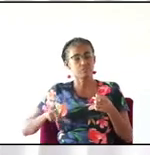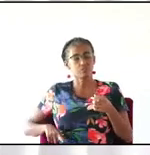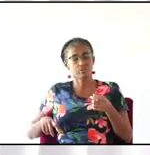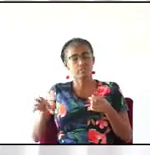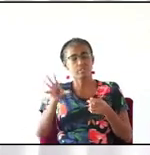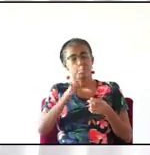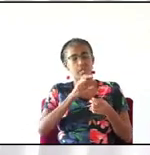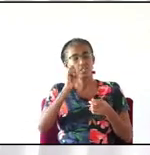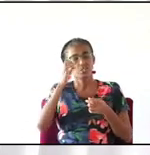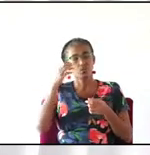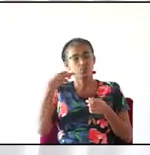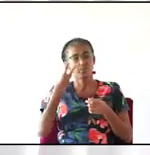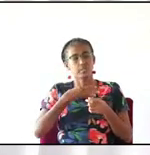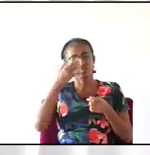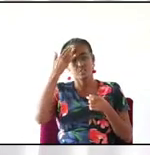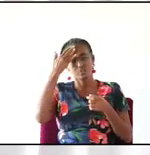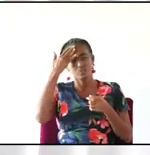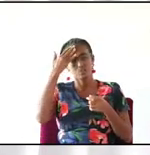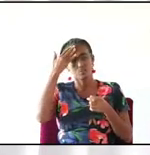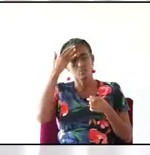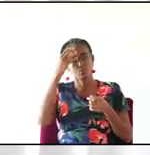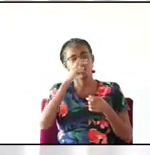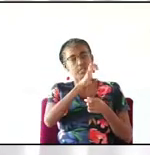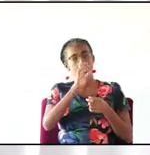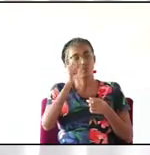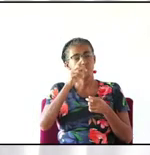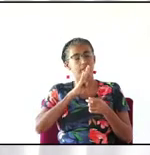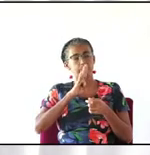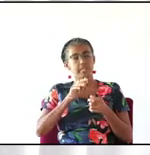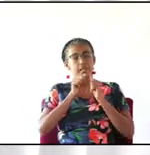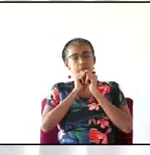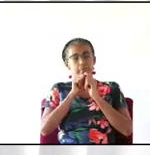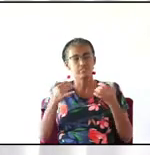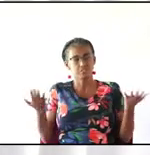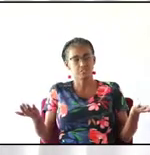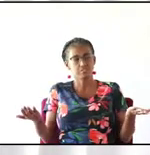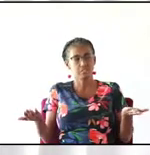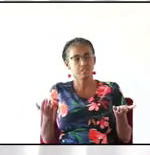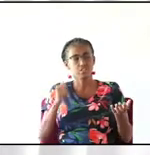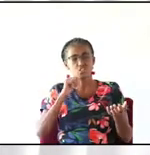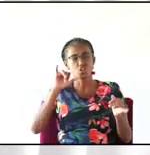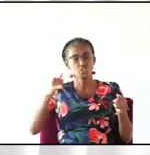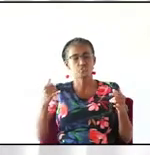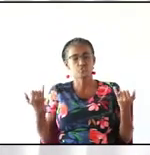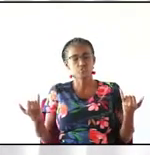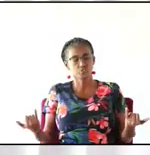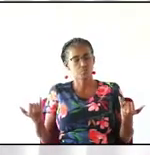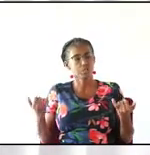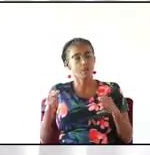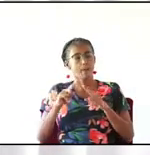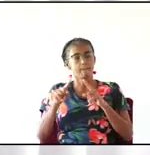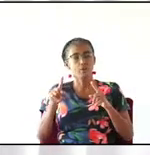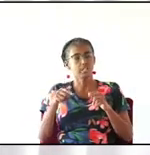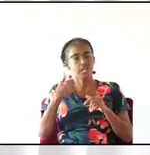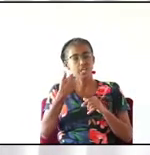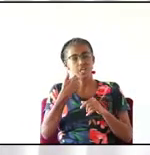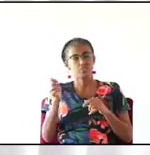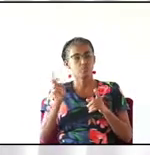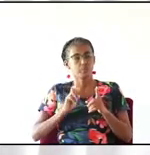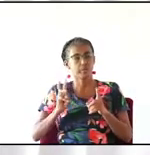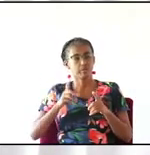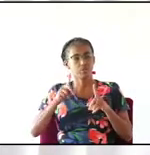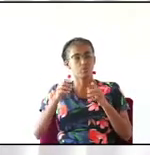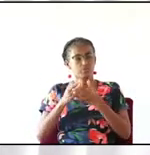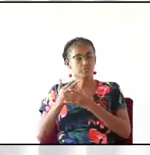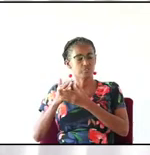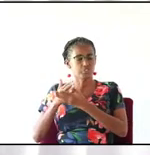we know that he will be a blessing, not just today as he has been, in all the years he's come here and shared.